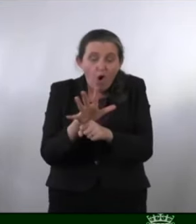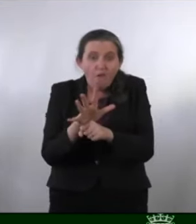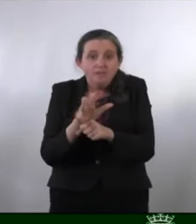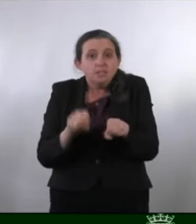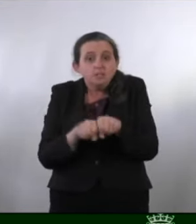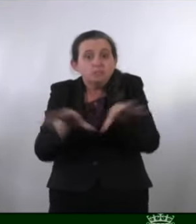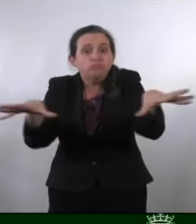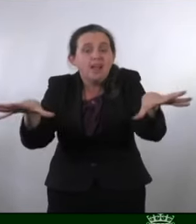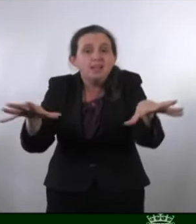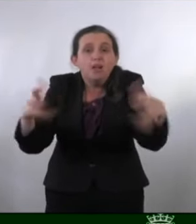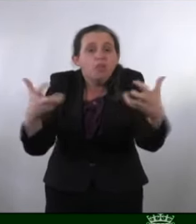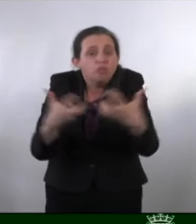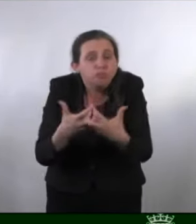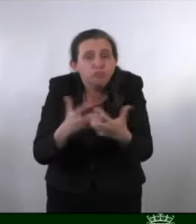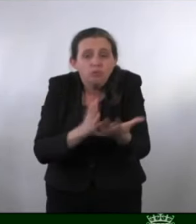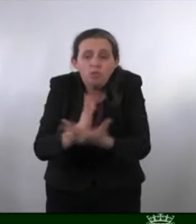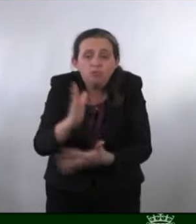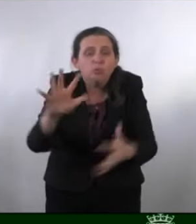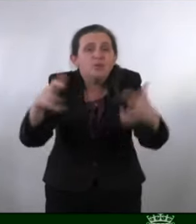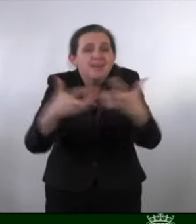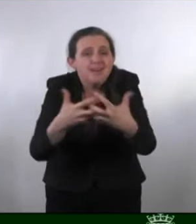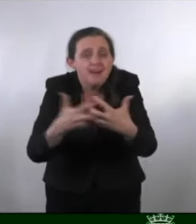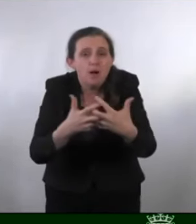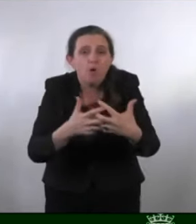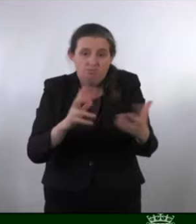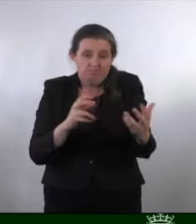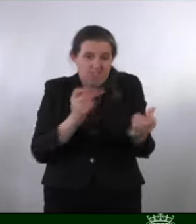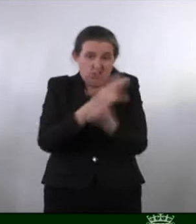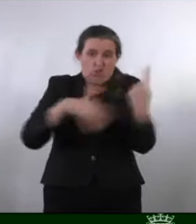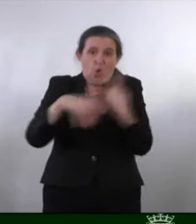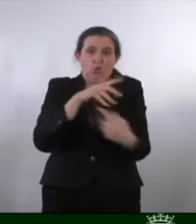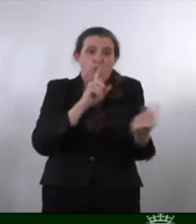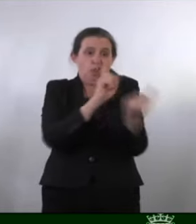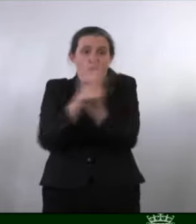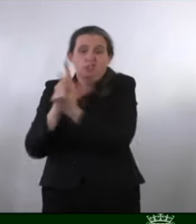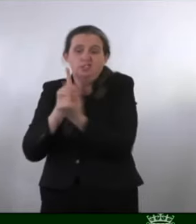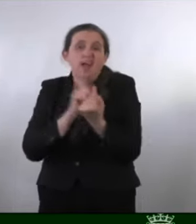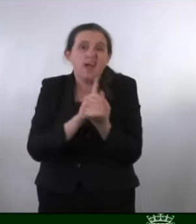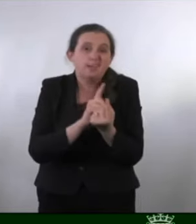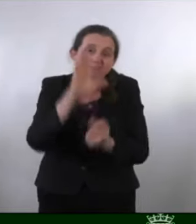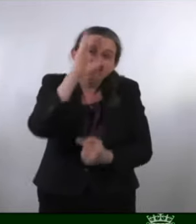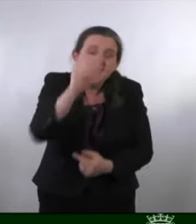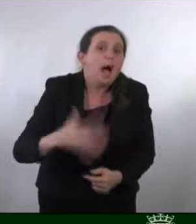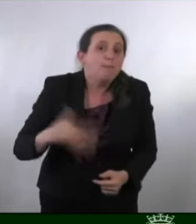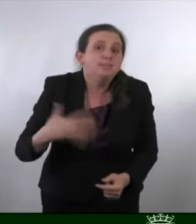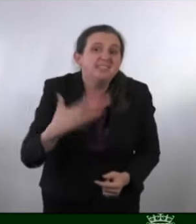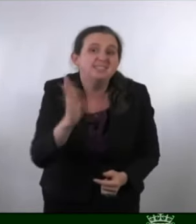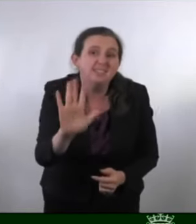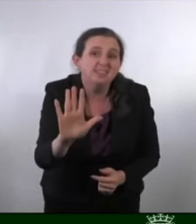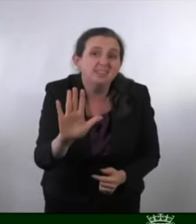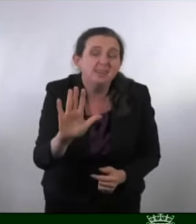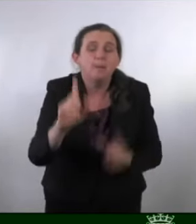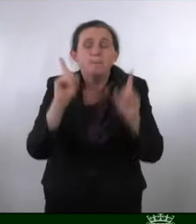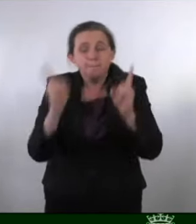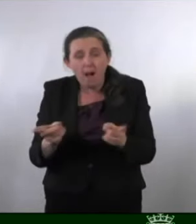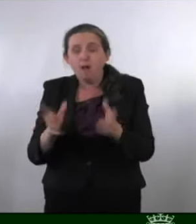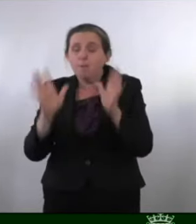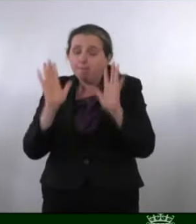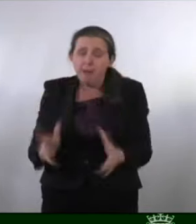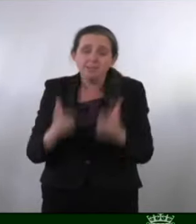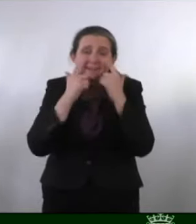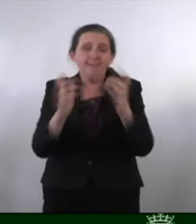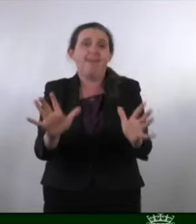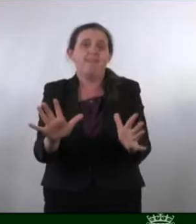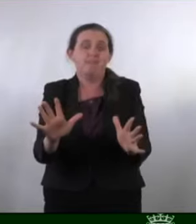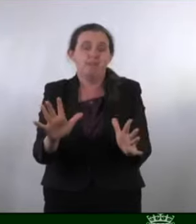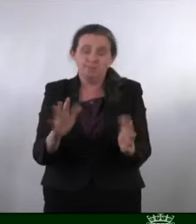is upsetting, it's frustrating, but it is true, and it's clear from the evidence that we've already had that